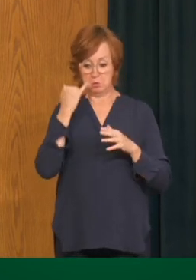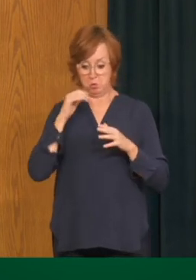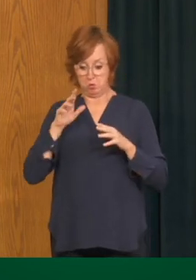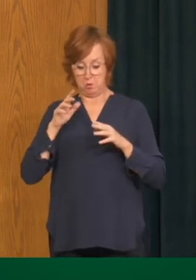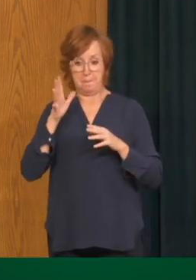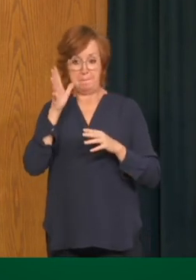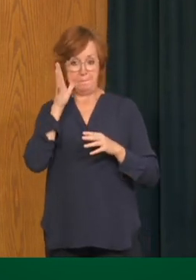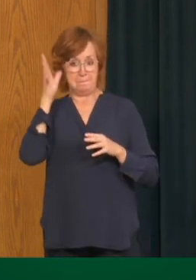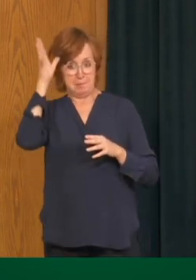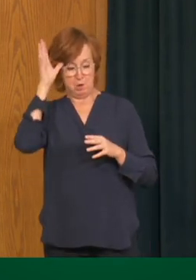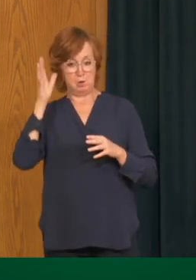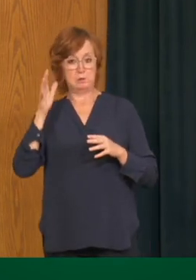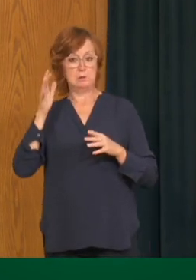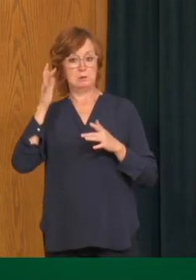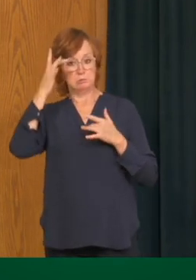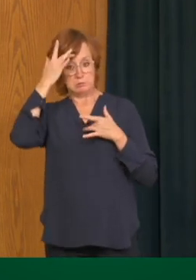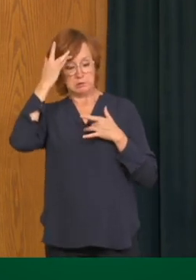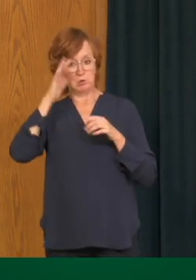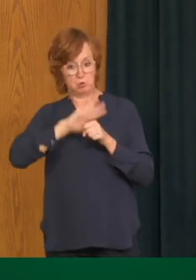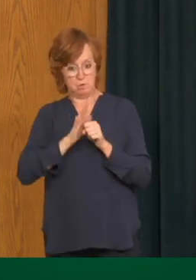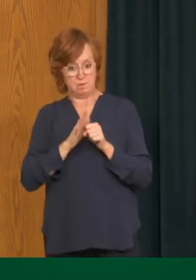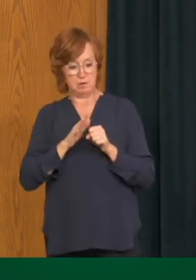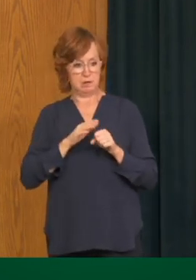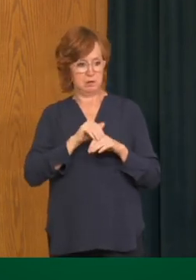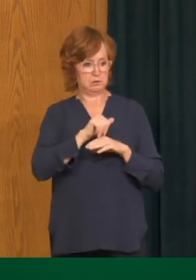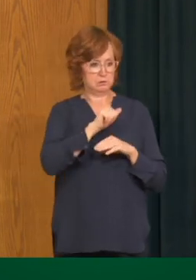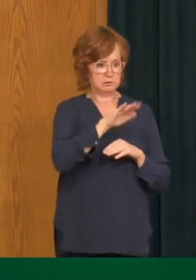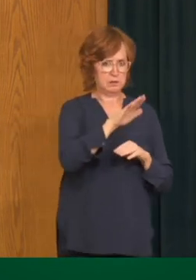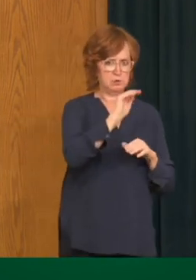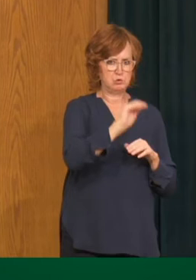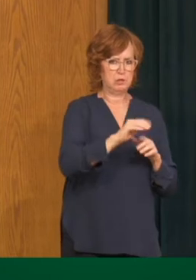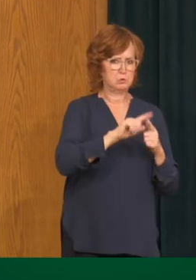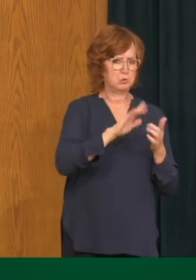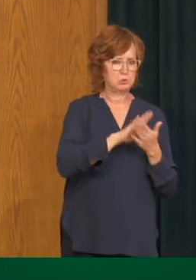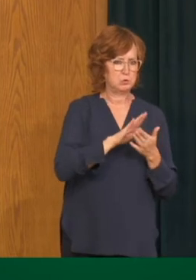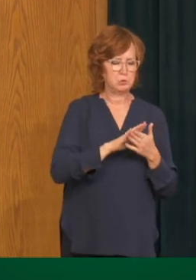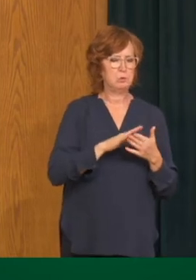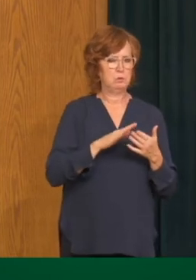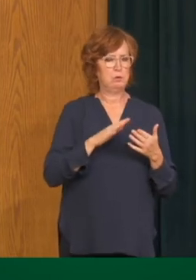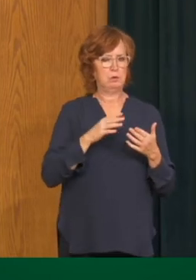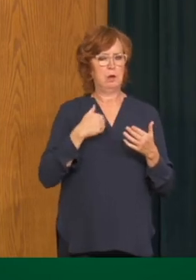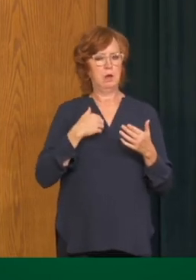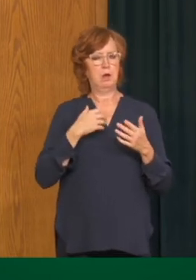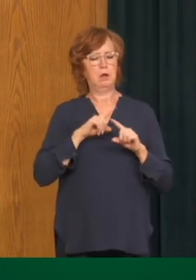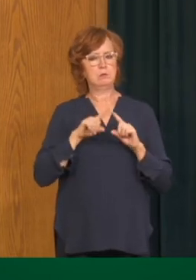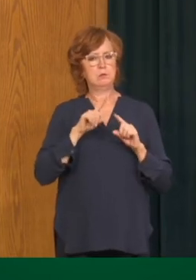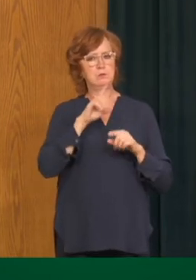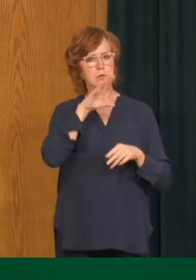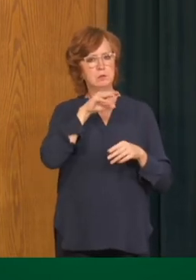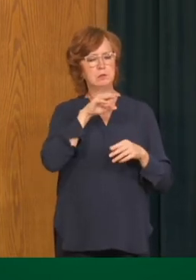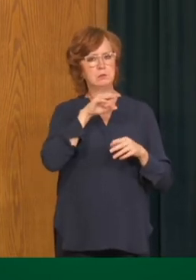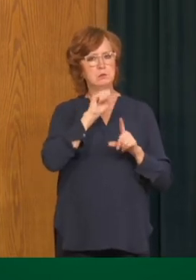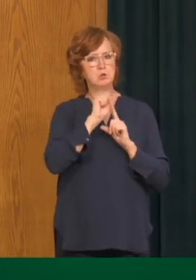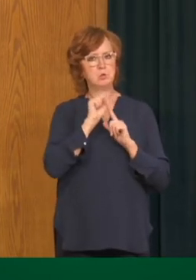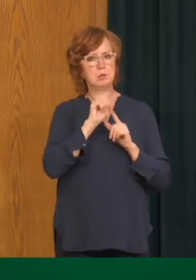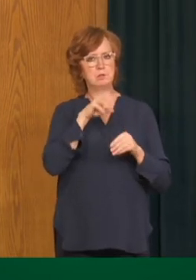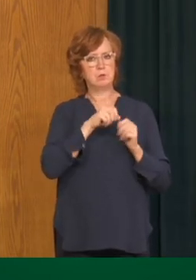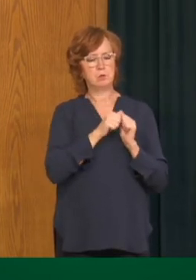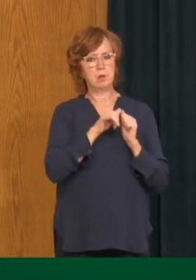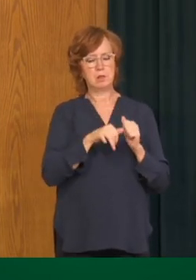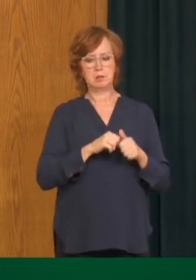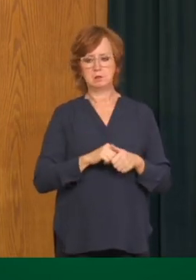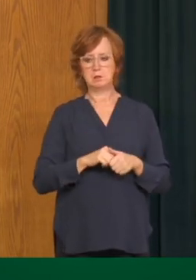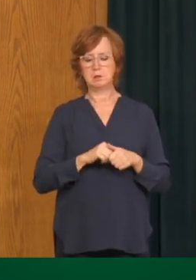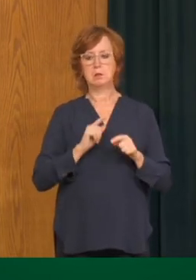the steps that will need to be taken, and how to support enhanced testing as and when required. So that's the public health side. But also on the school division side, even